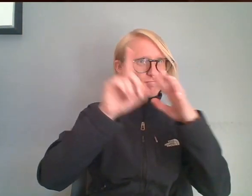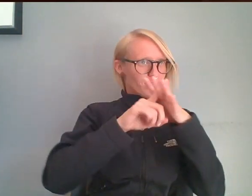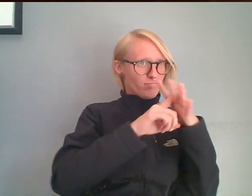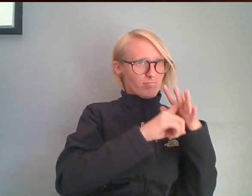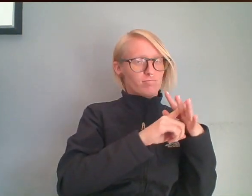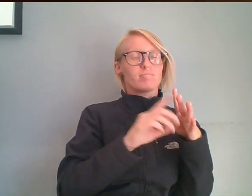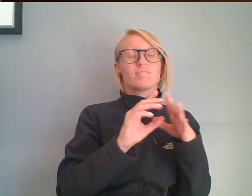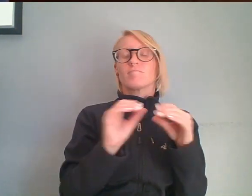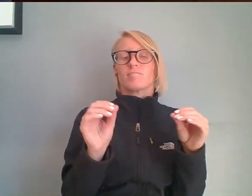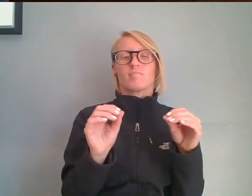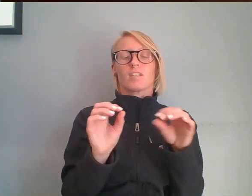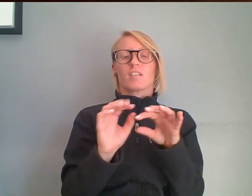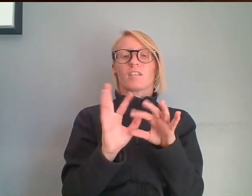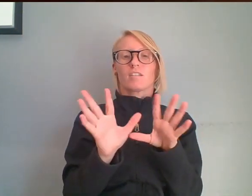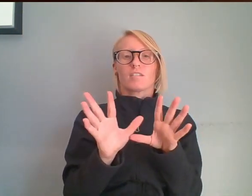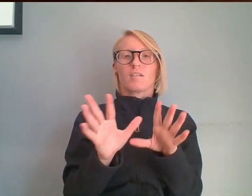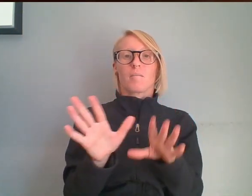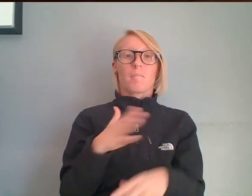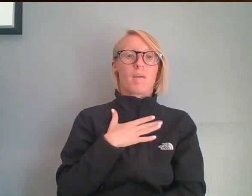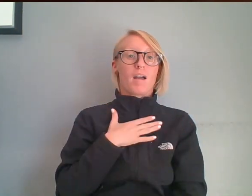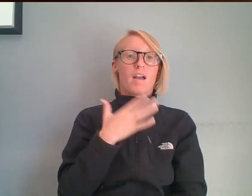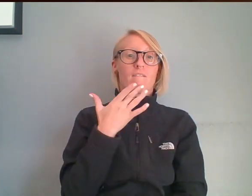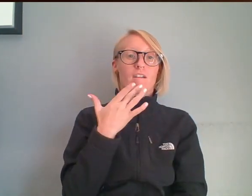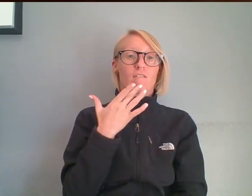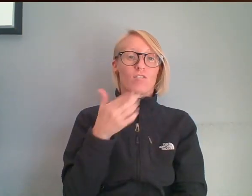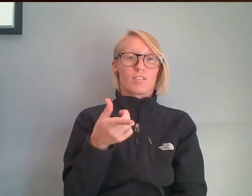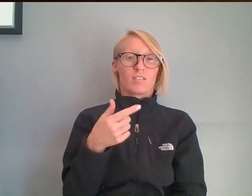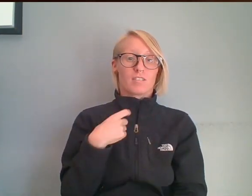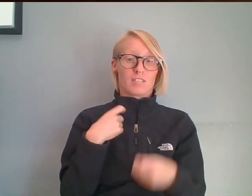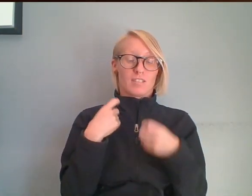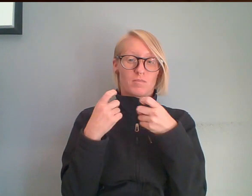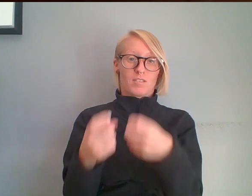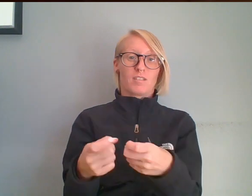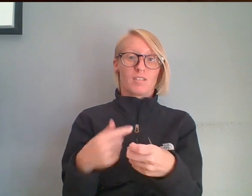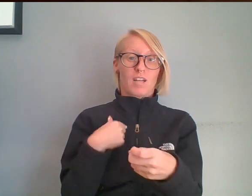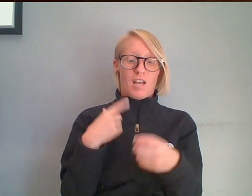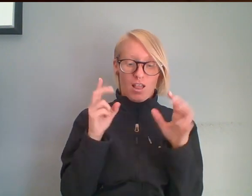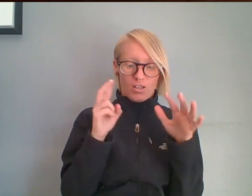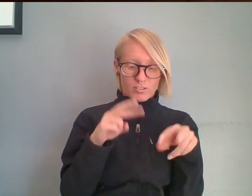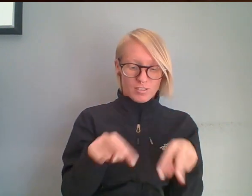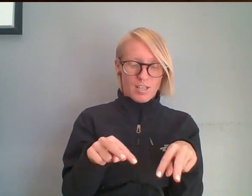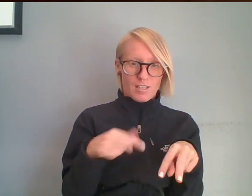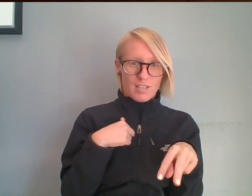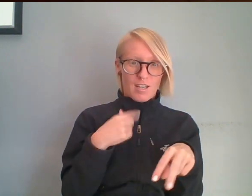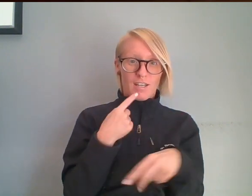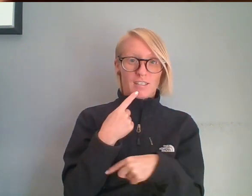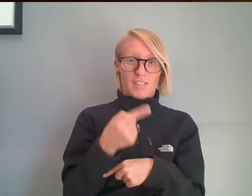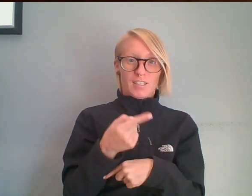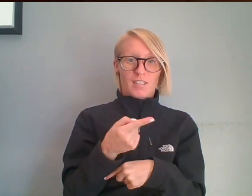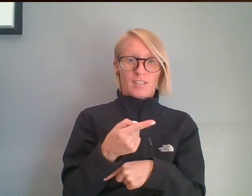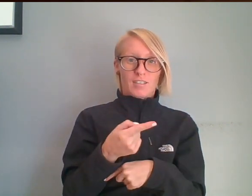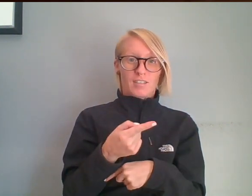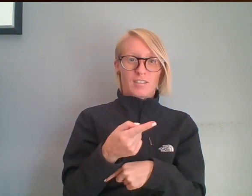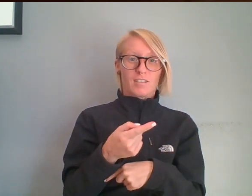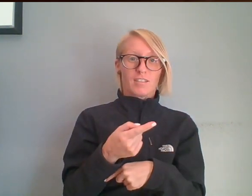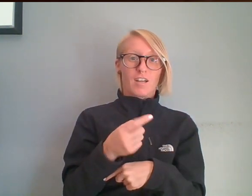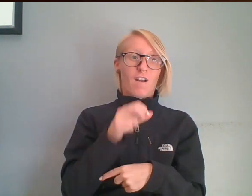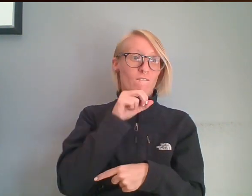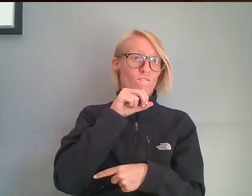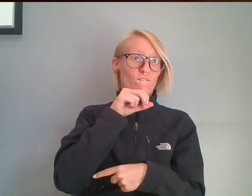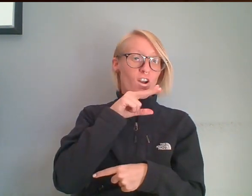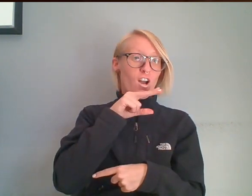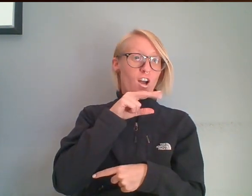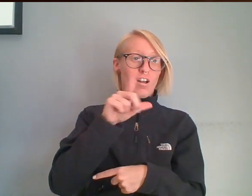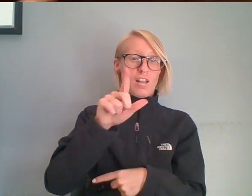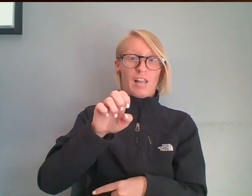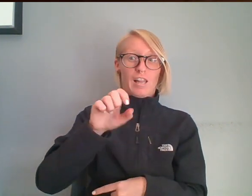there. My favorite that I said, somebody gave me a gift during playing this game. I looked inside and I saw a frog leg. I don't know why